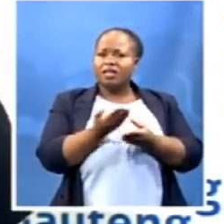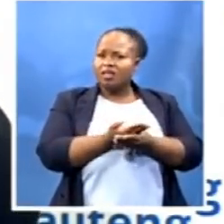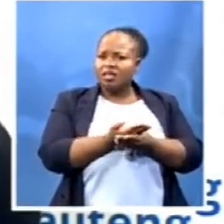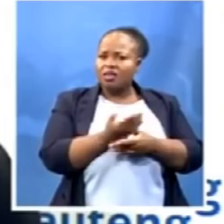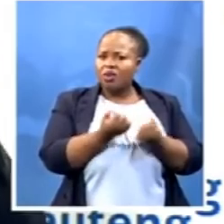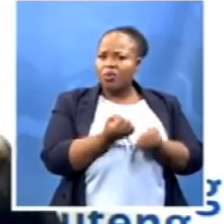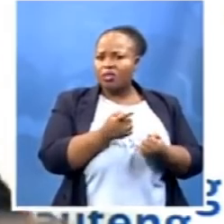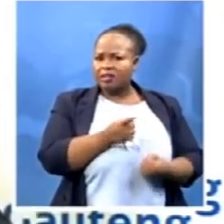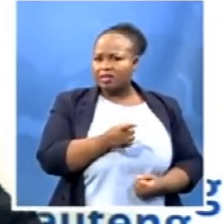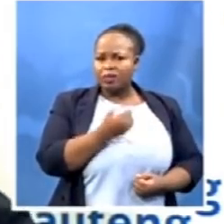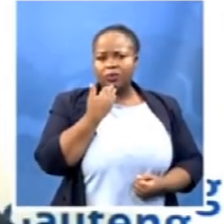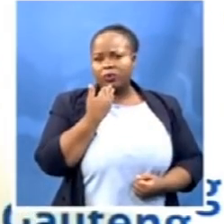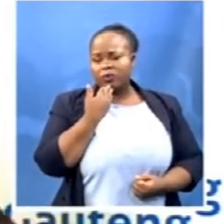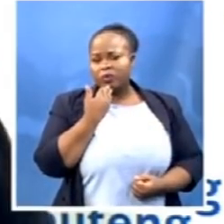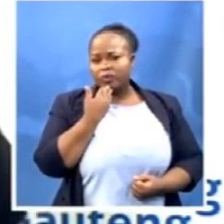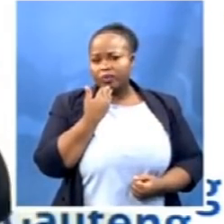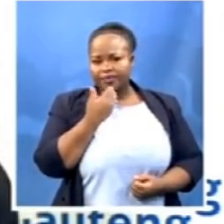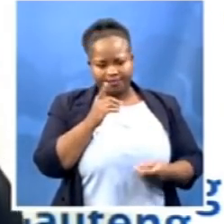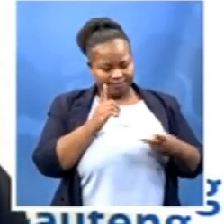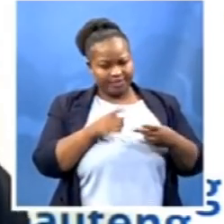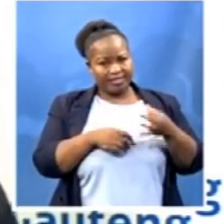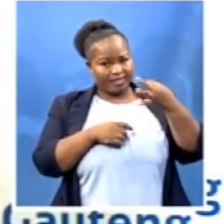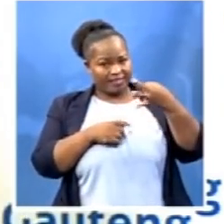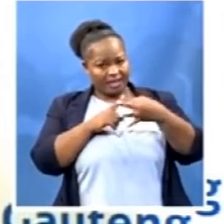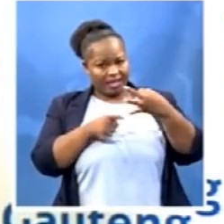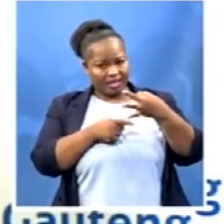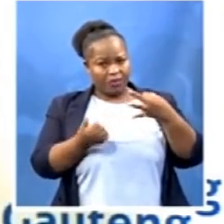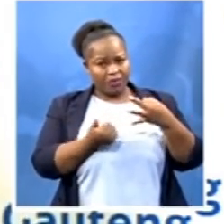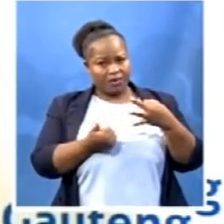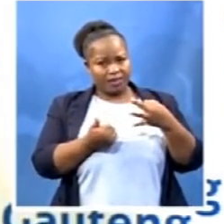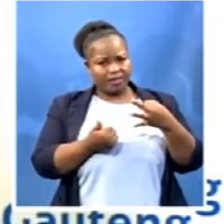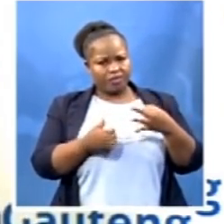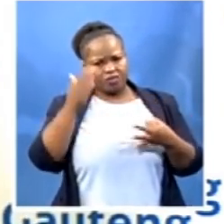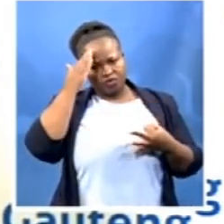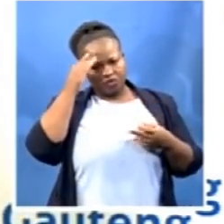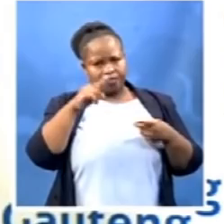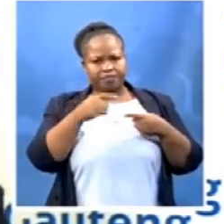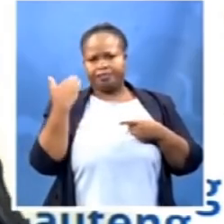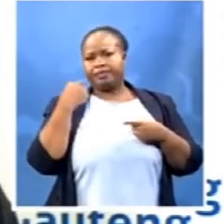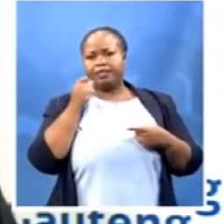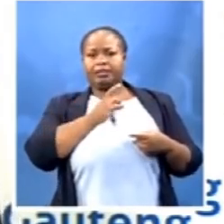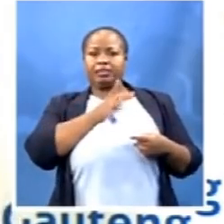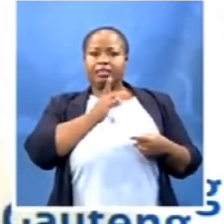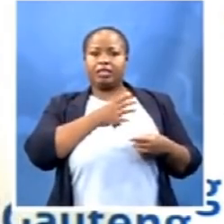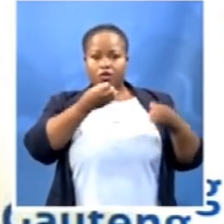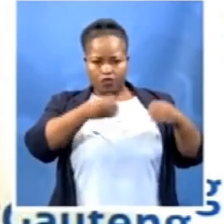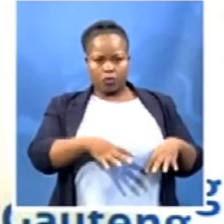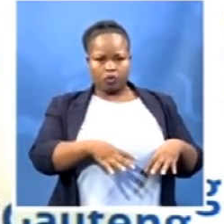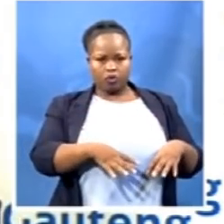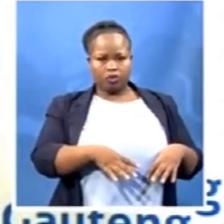There's been 3 cases in the last few. You know, there was one on Saturday, they lost. And when they went on Saturday, I think there were